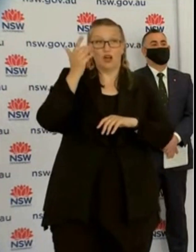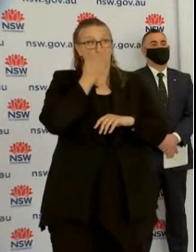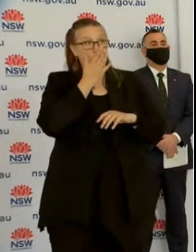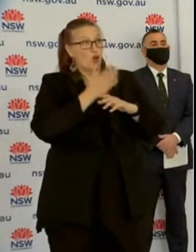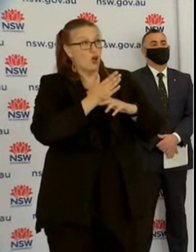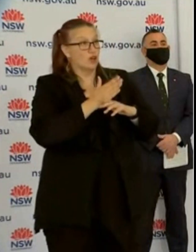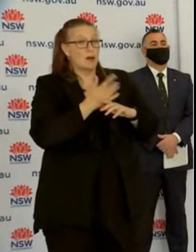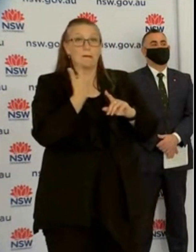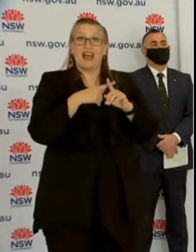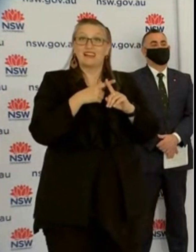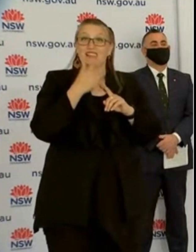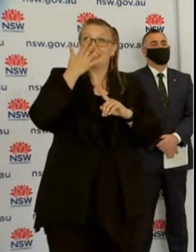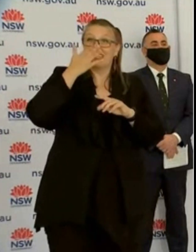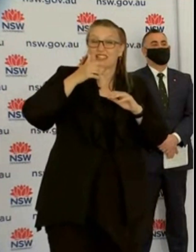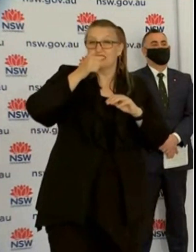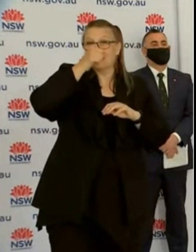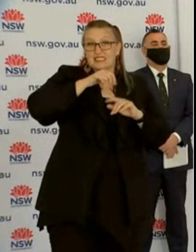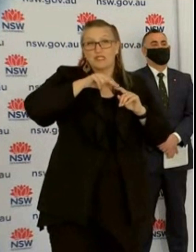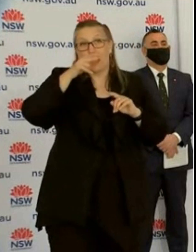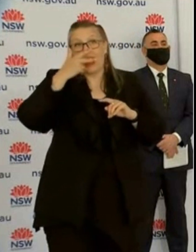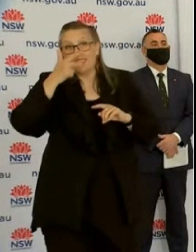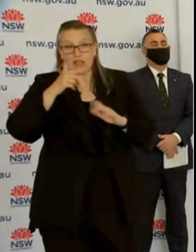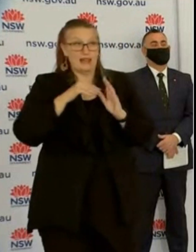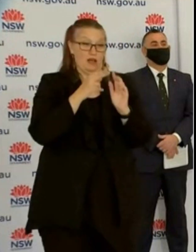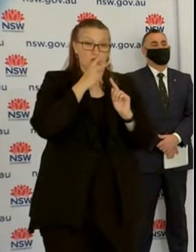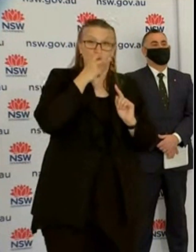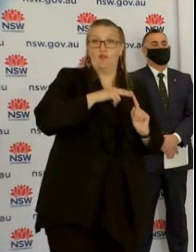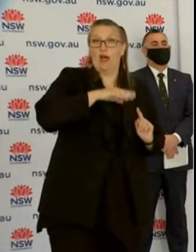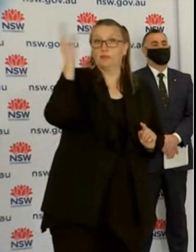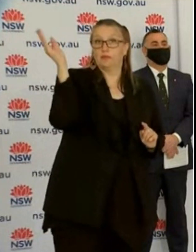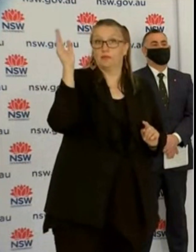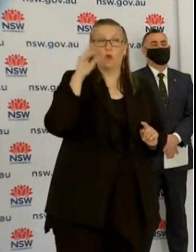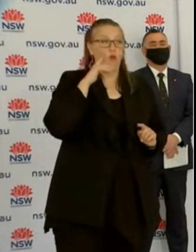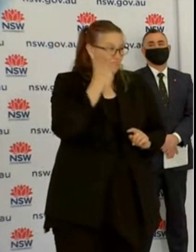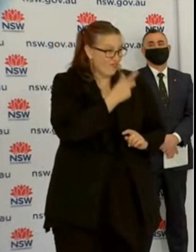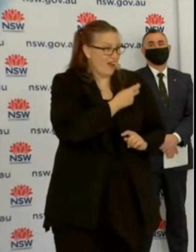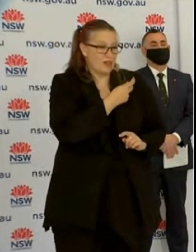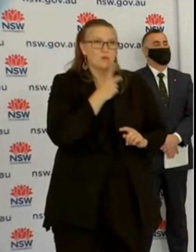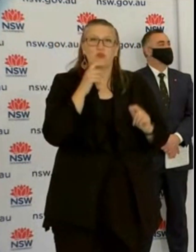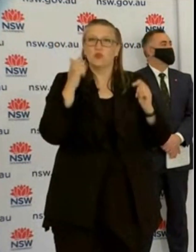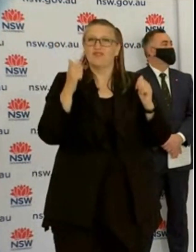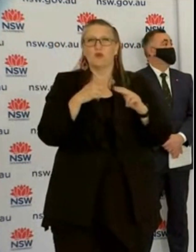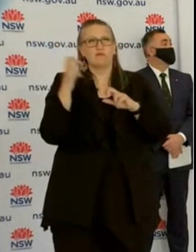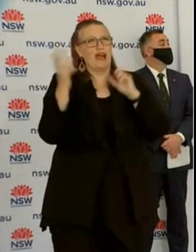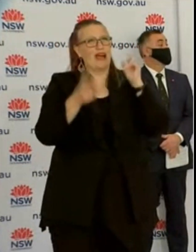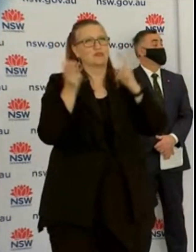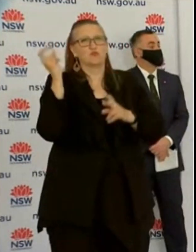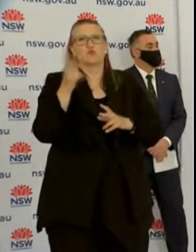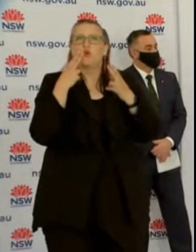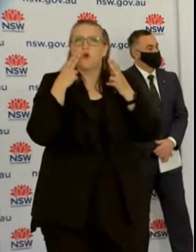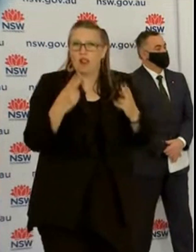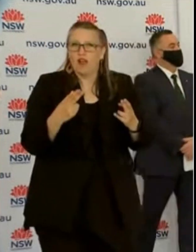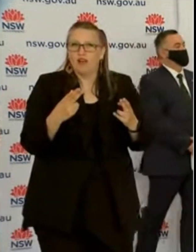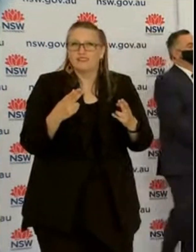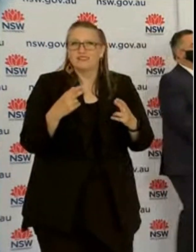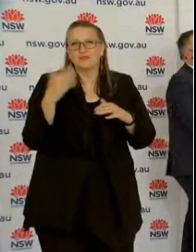is really critical as we see attendance rates return to more normal levels in schools. Deputy Premier, which